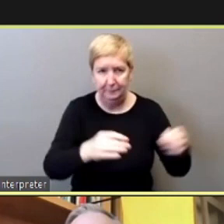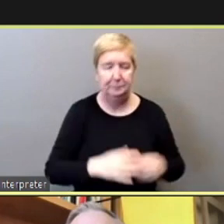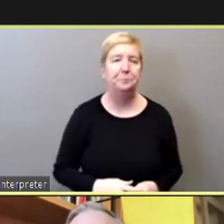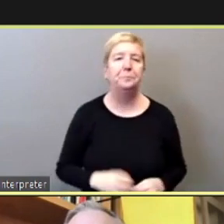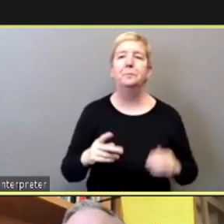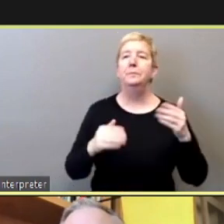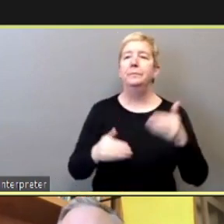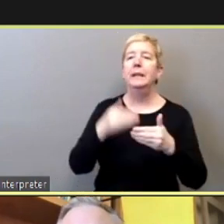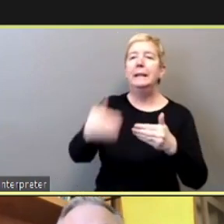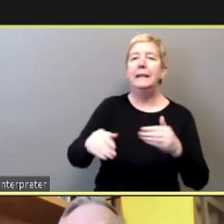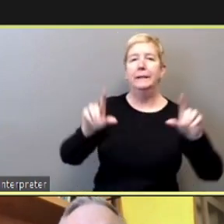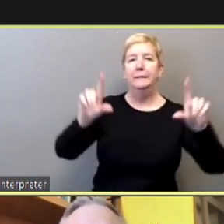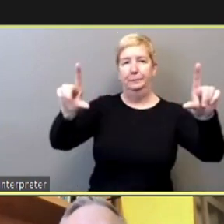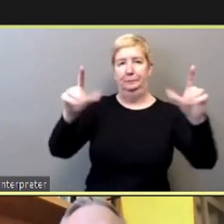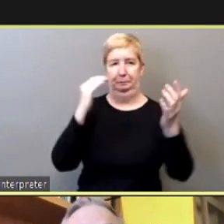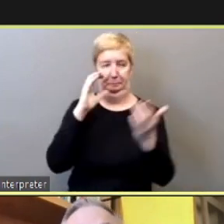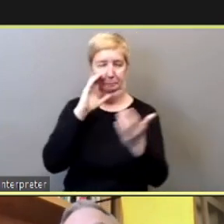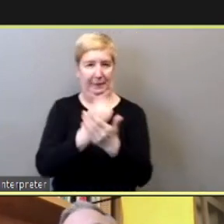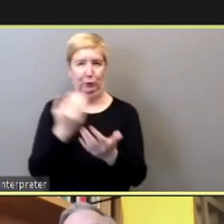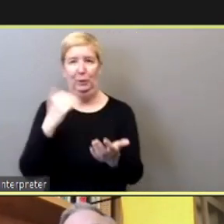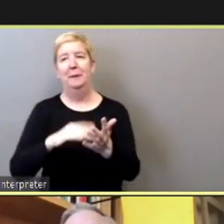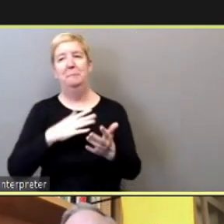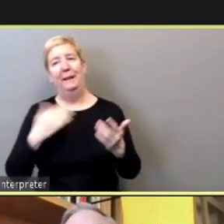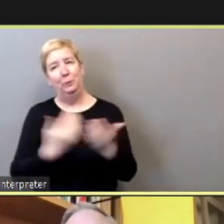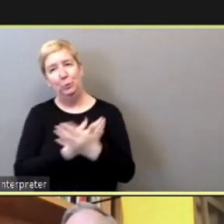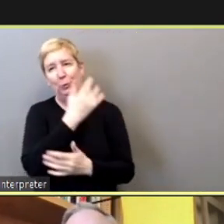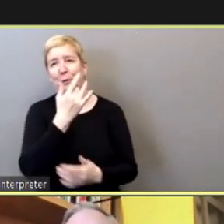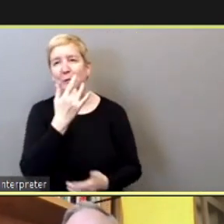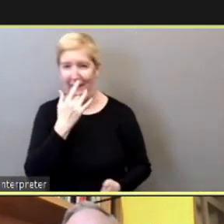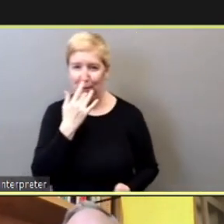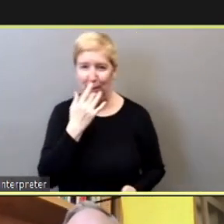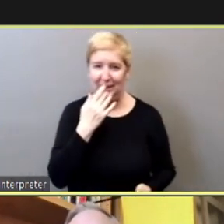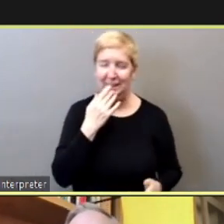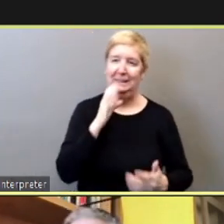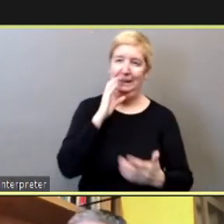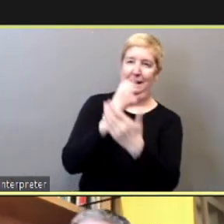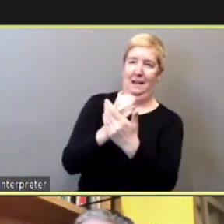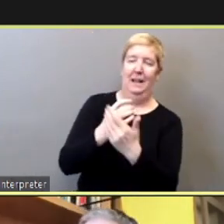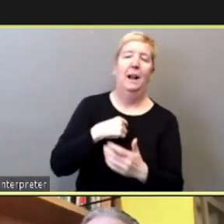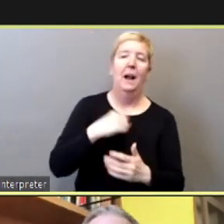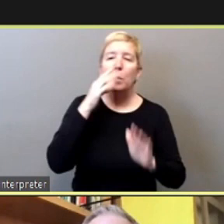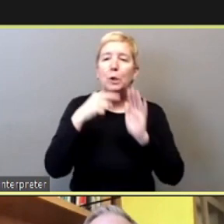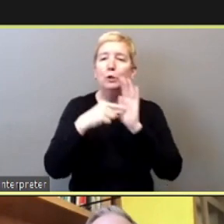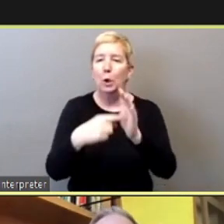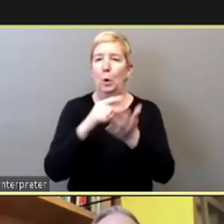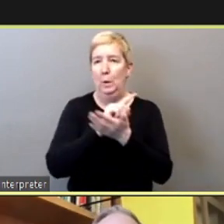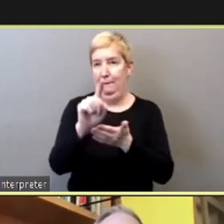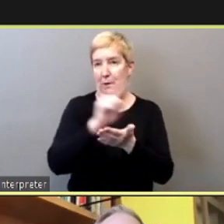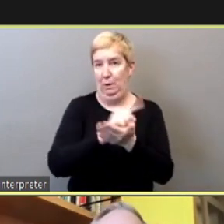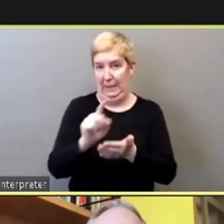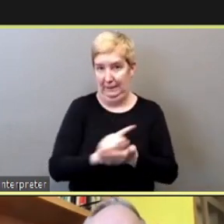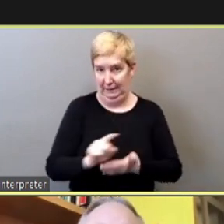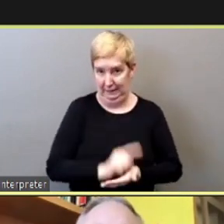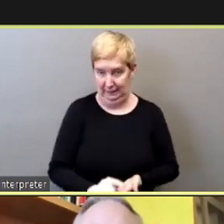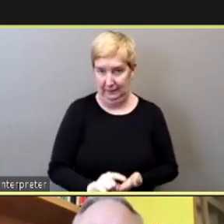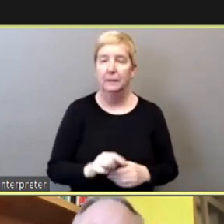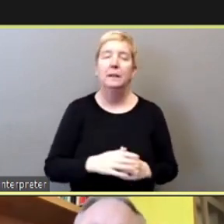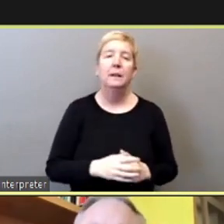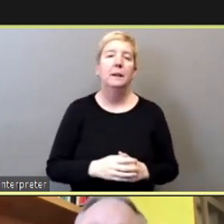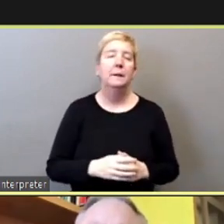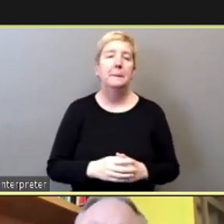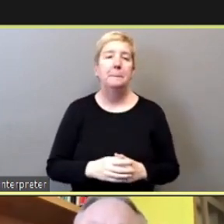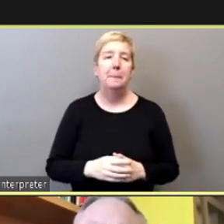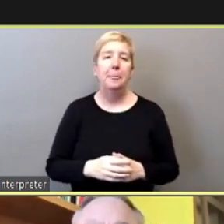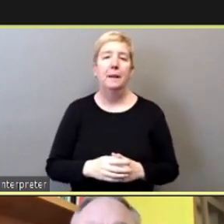my new favorite slide. I'm going to show it every week, just to revisit on